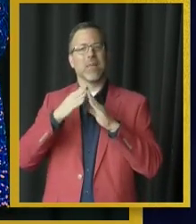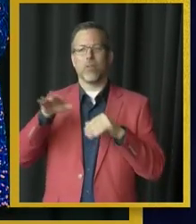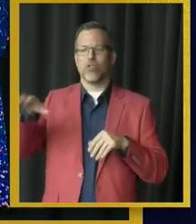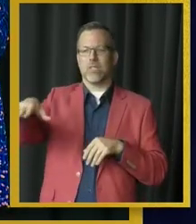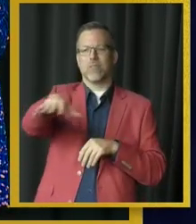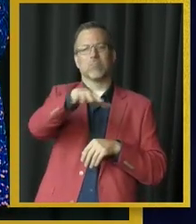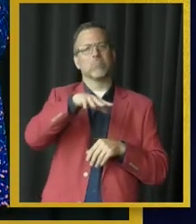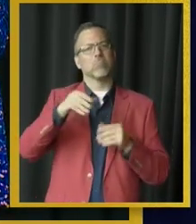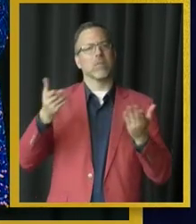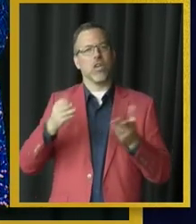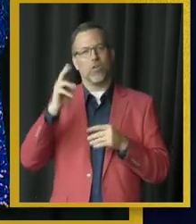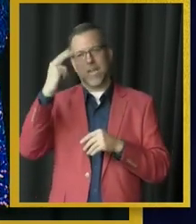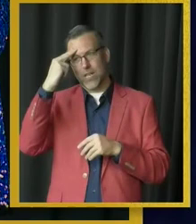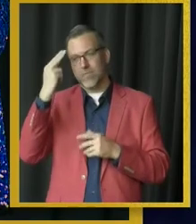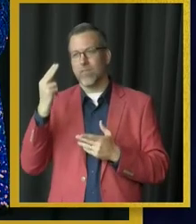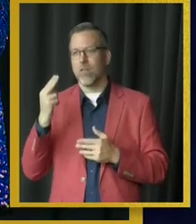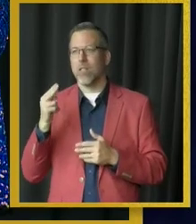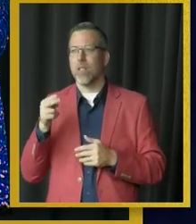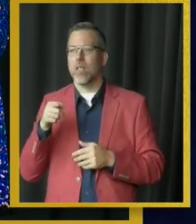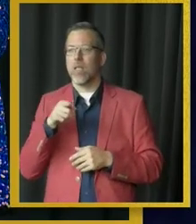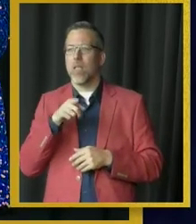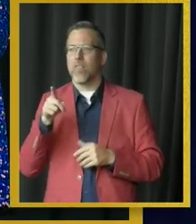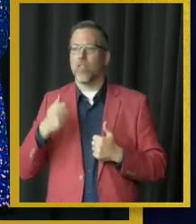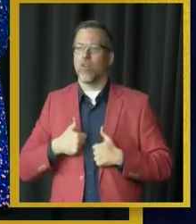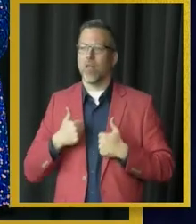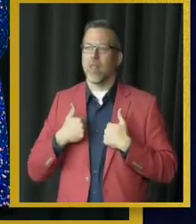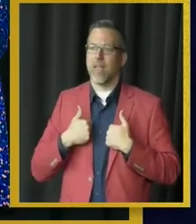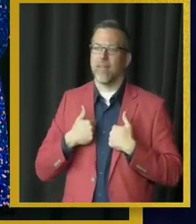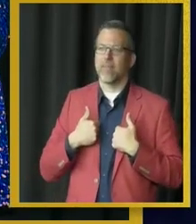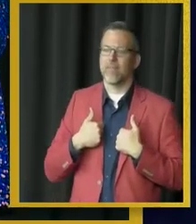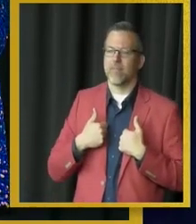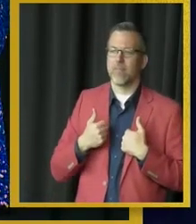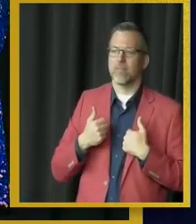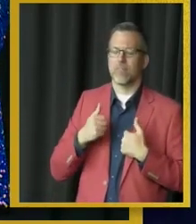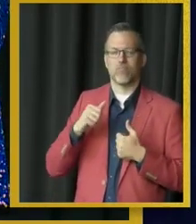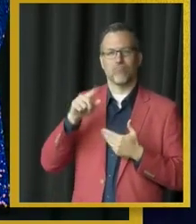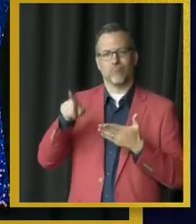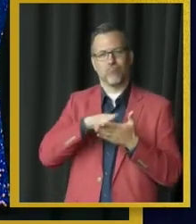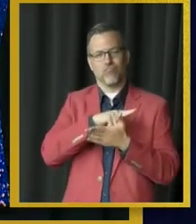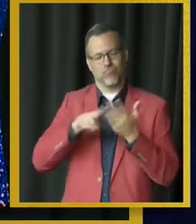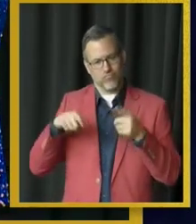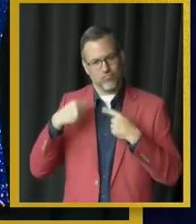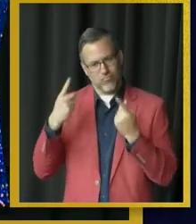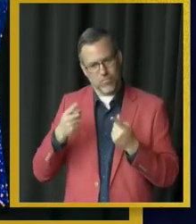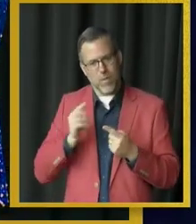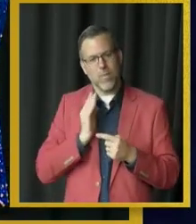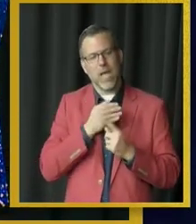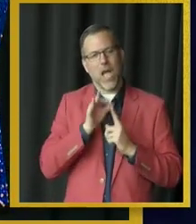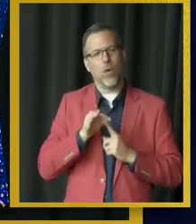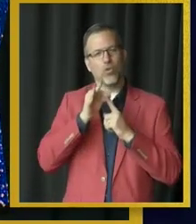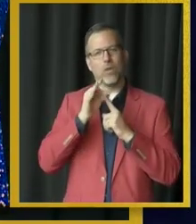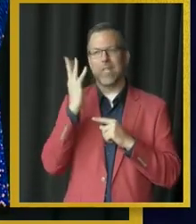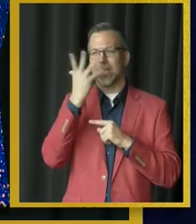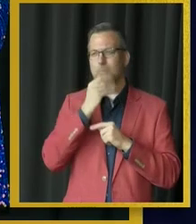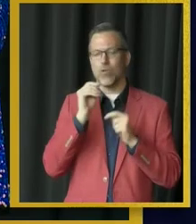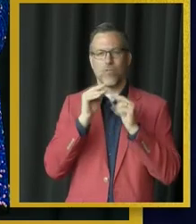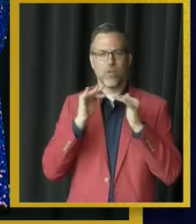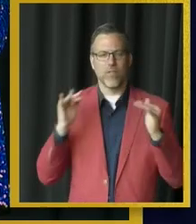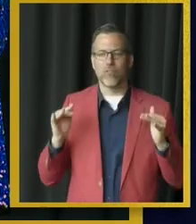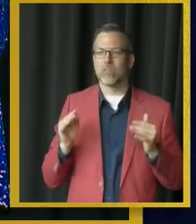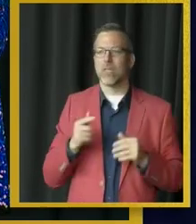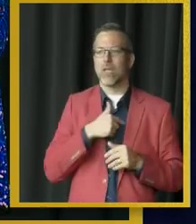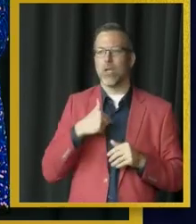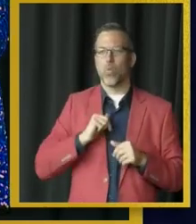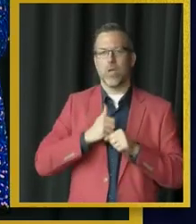Nashville whose lives have been forged in the crucibles of difference. But it is through our unique and beautiful diversity that we